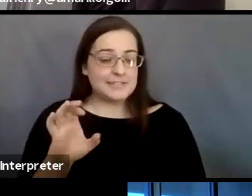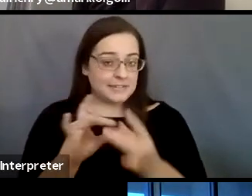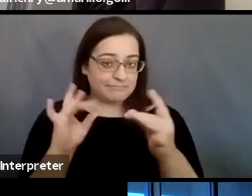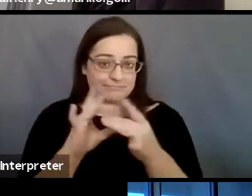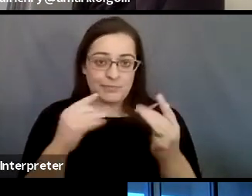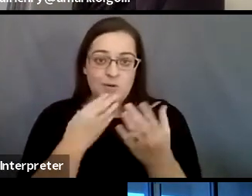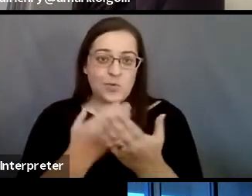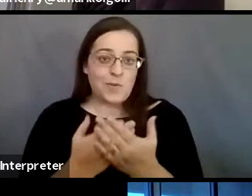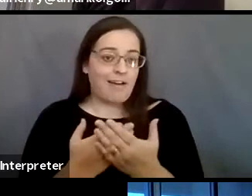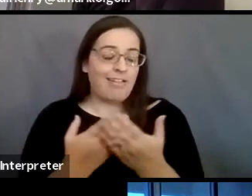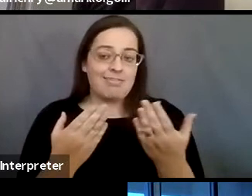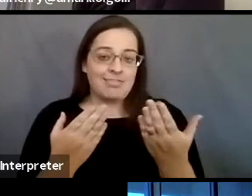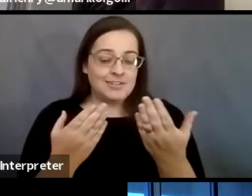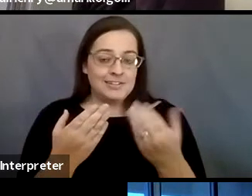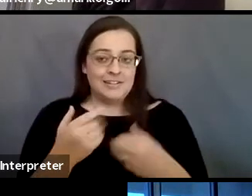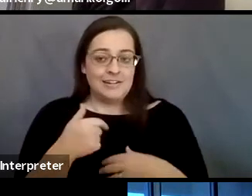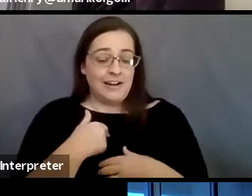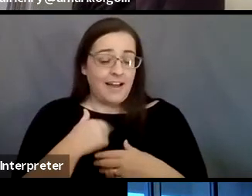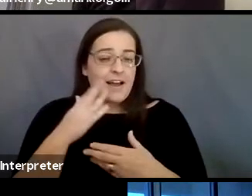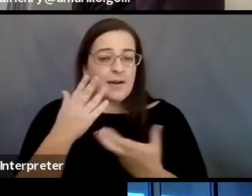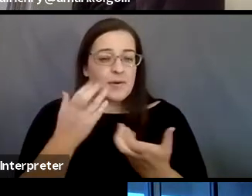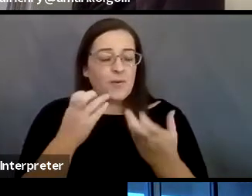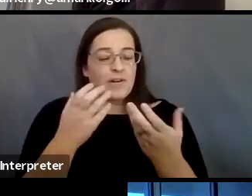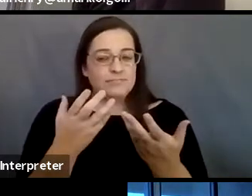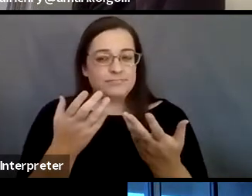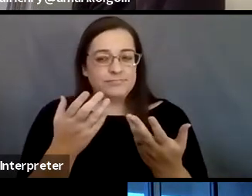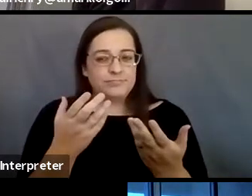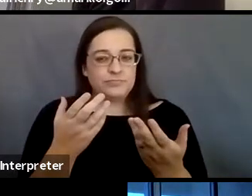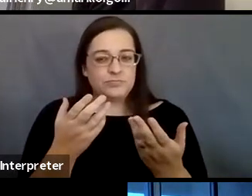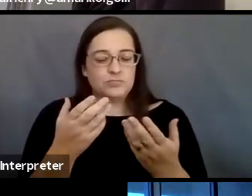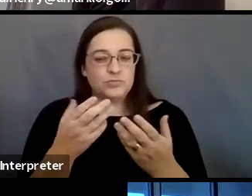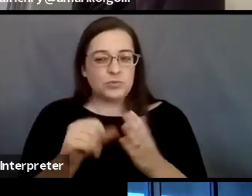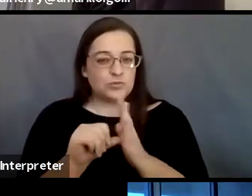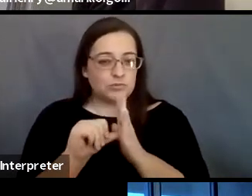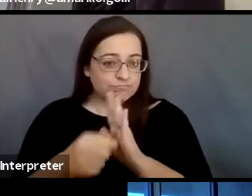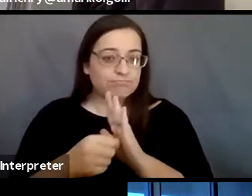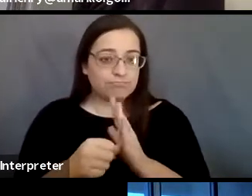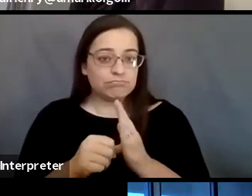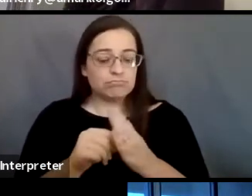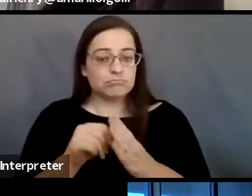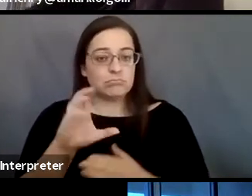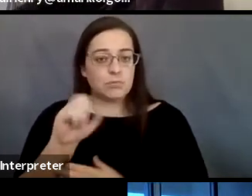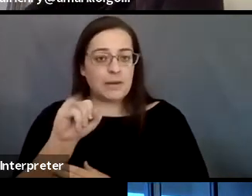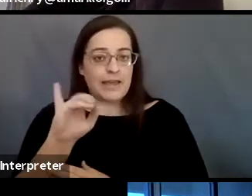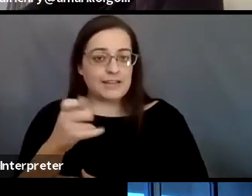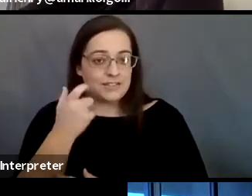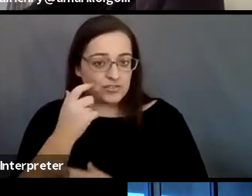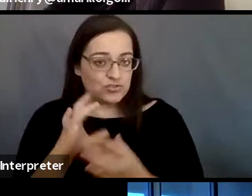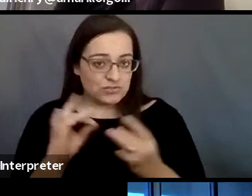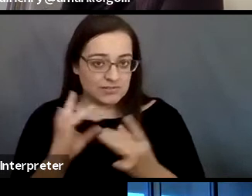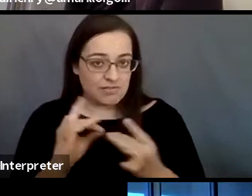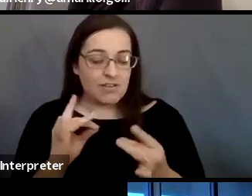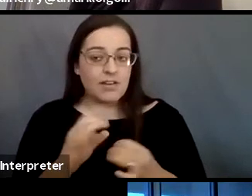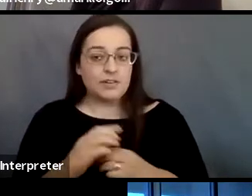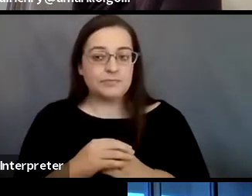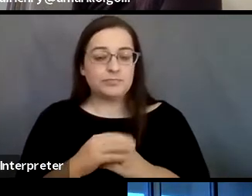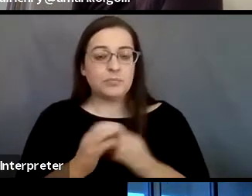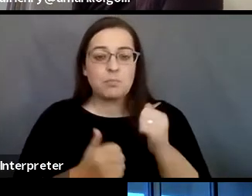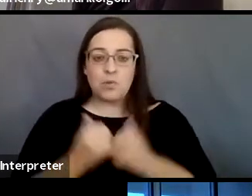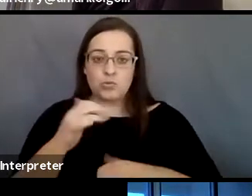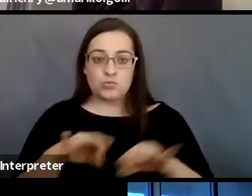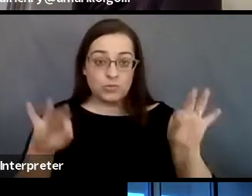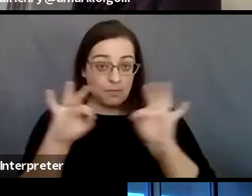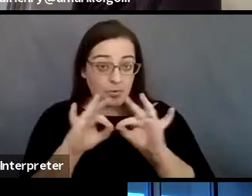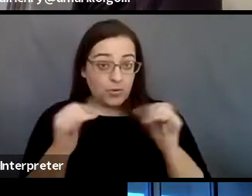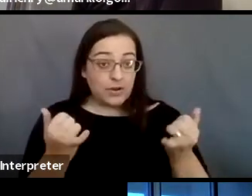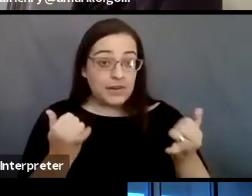this morning, and I briefly just wanted to reinforce what she said. Clearly, the most important thing